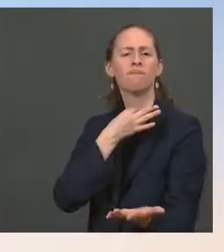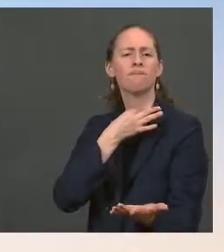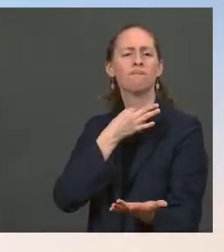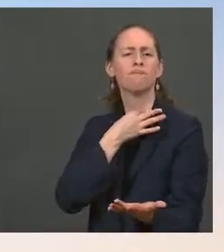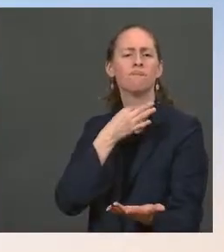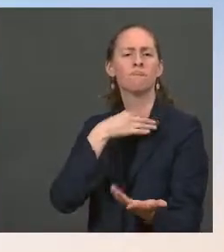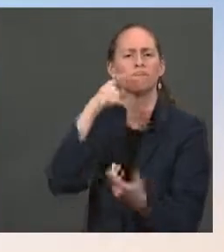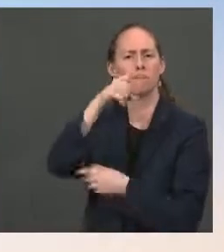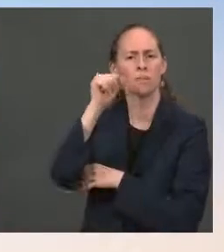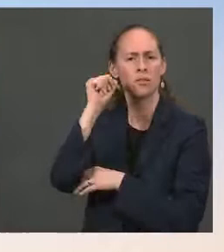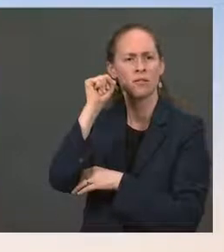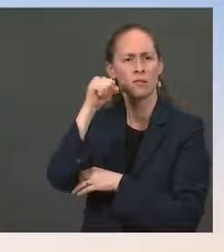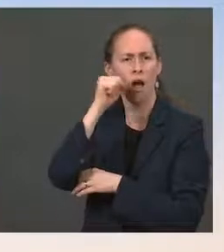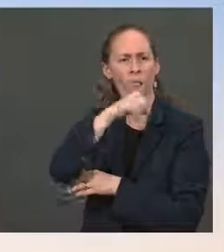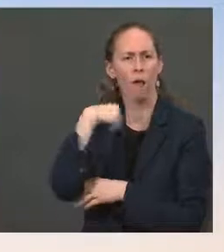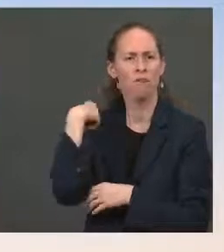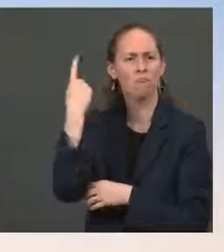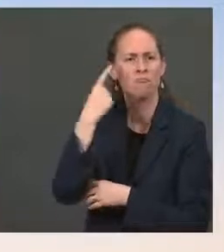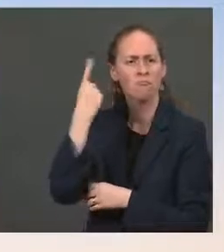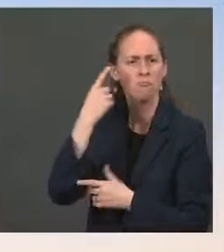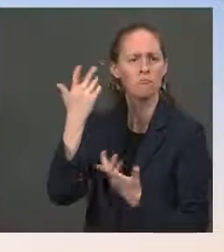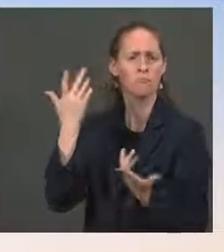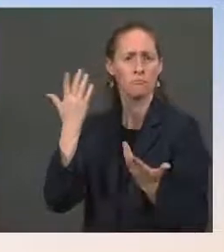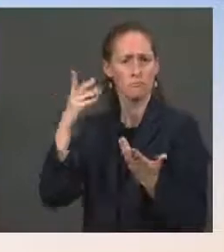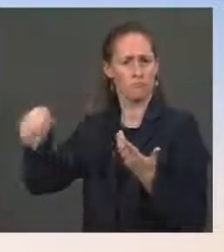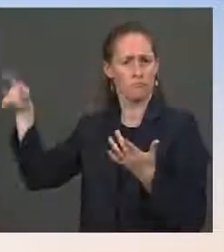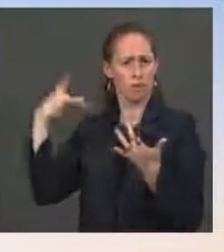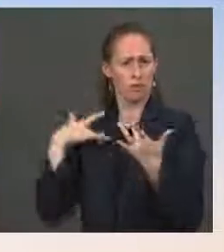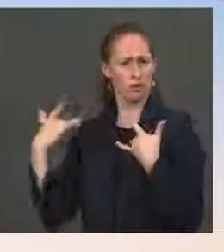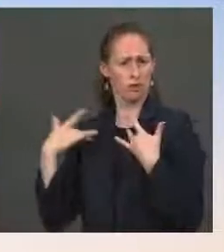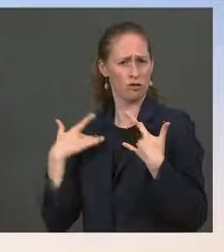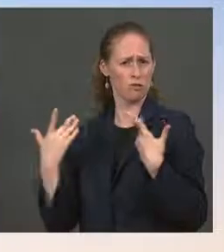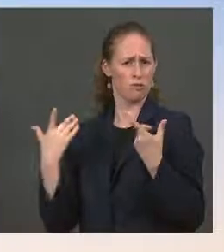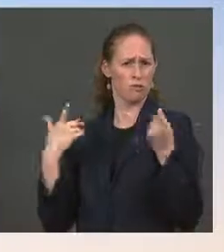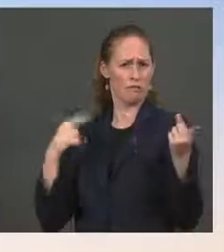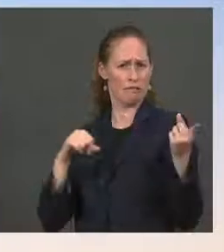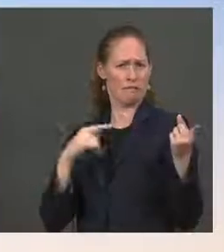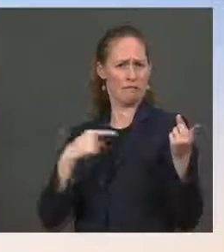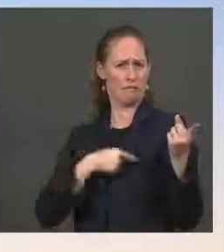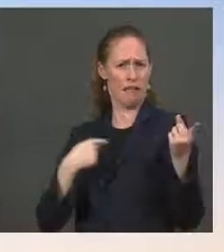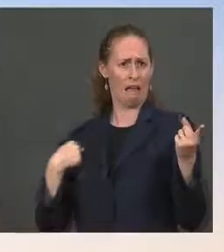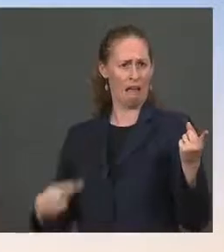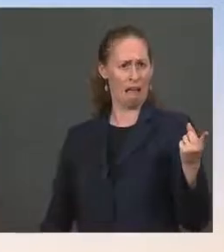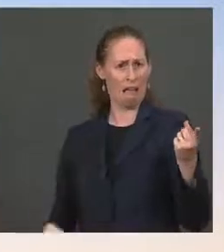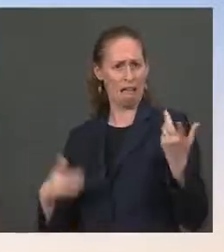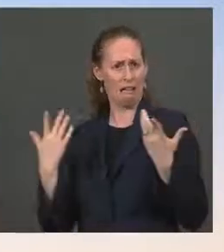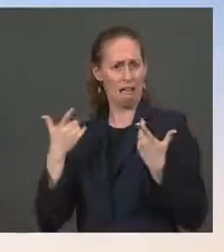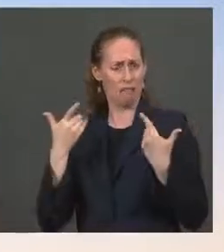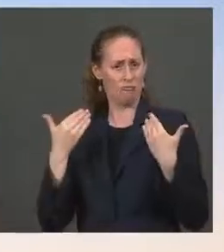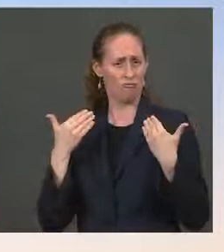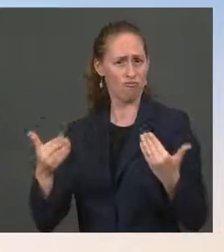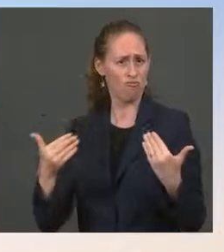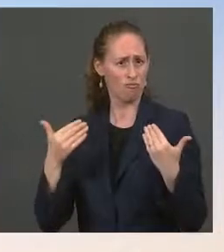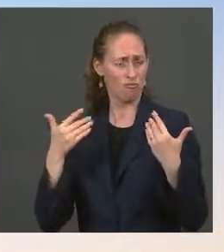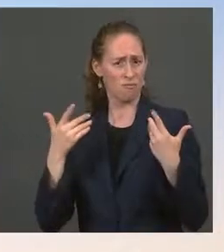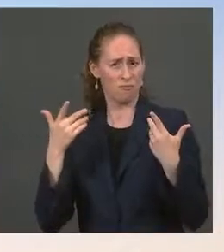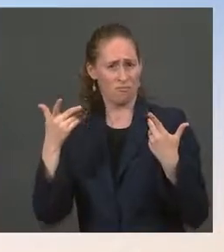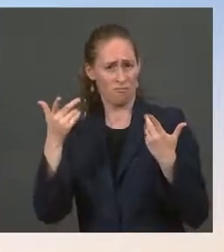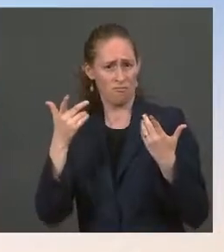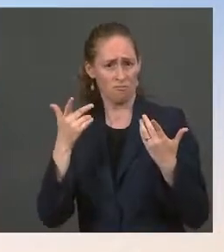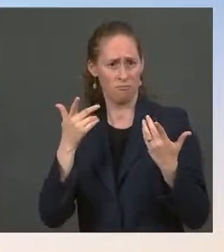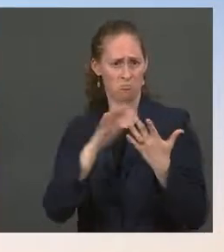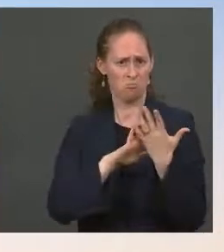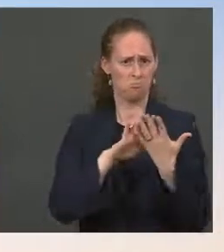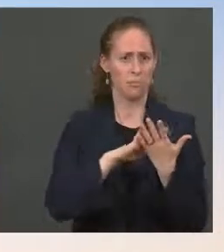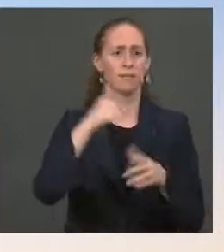which U.S. officials have been raising concerns with China privately about China's military activity near Taiwan? I would point you to the State Department, Department of Defense, who